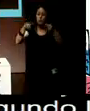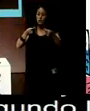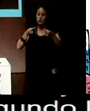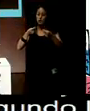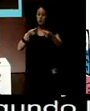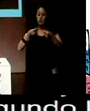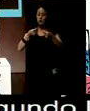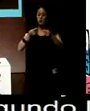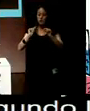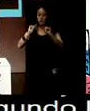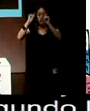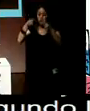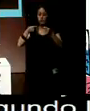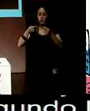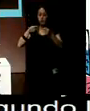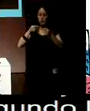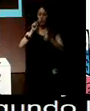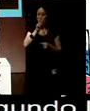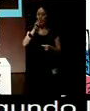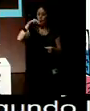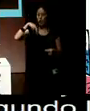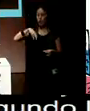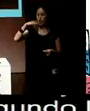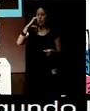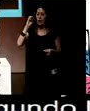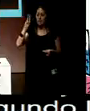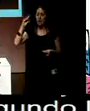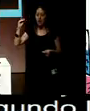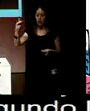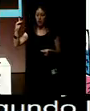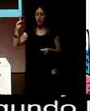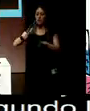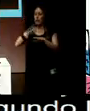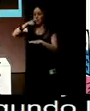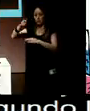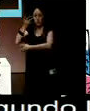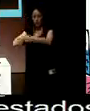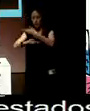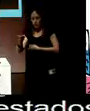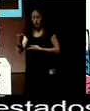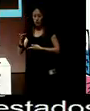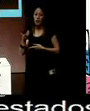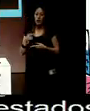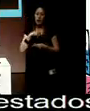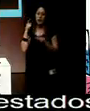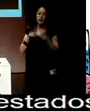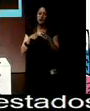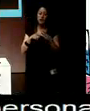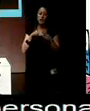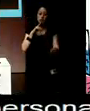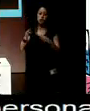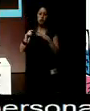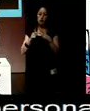charter has accessibility as one of its main and general principles. And thirdly, as we speak, my colleagues in